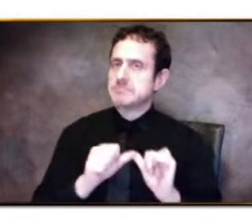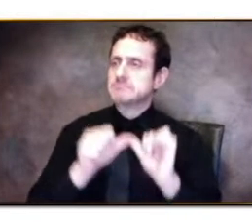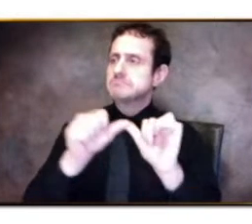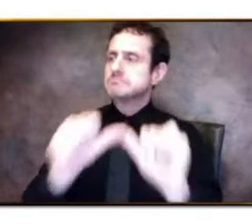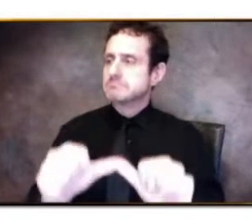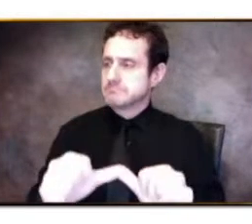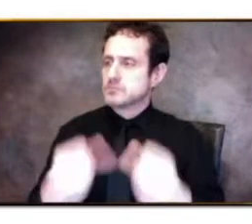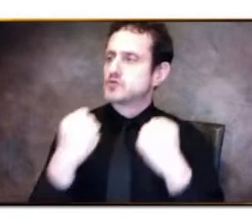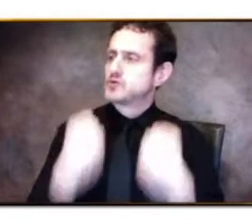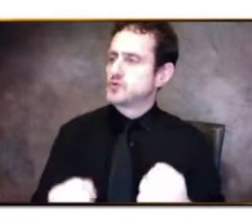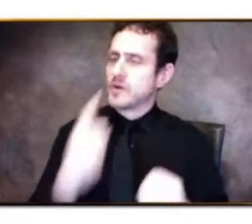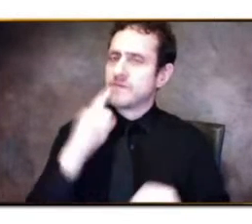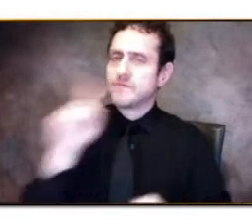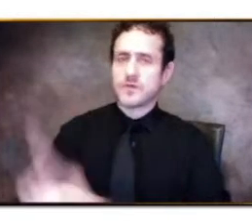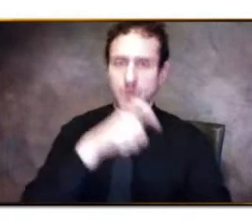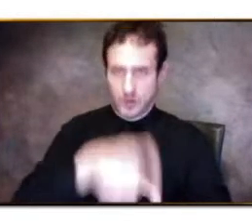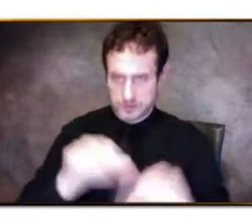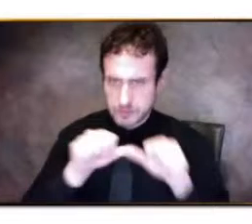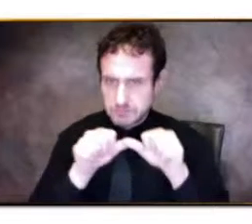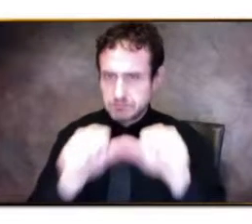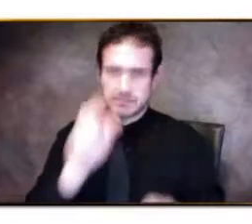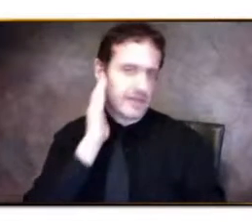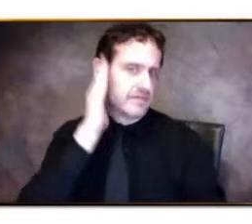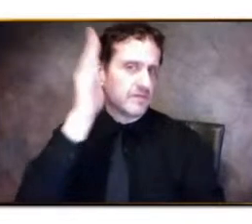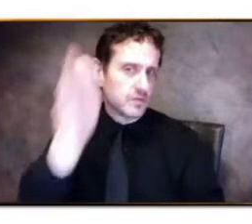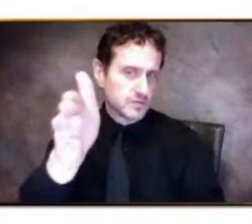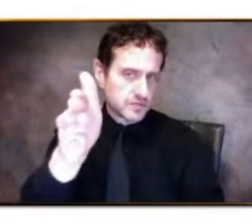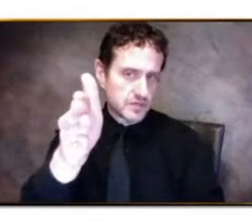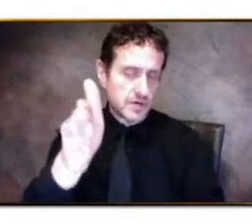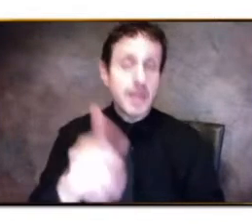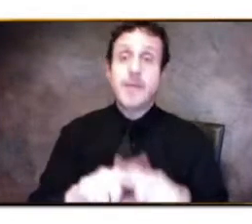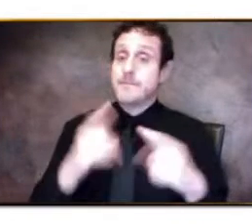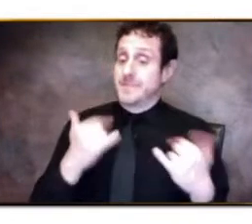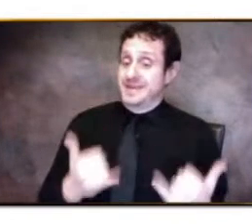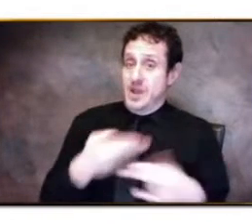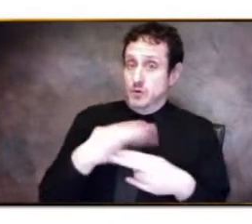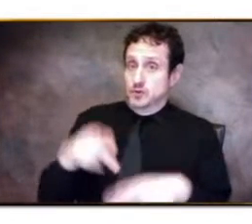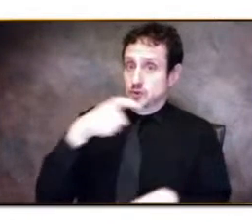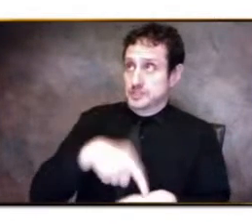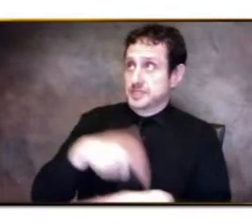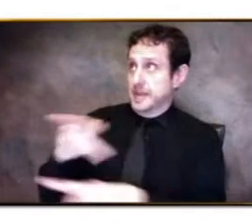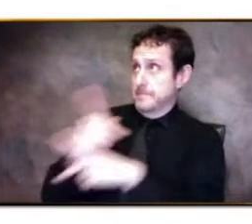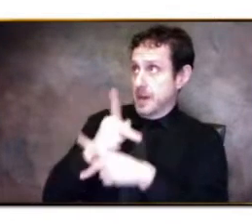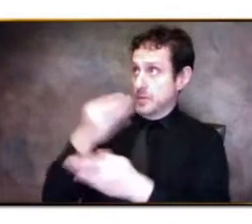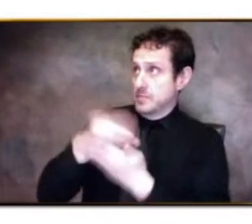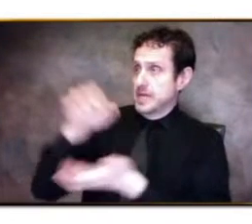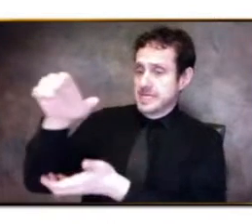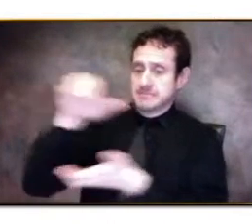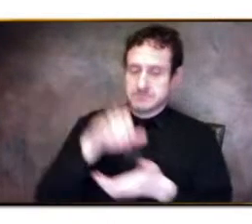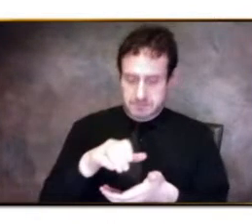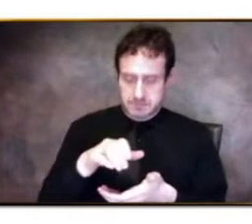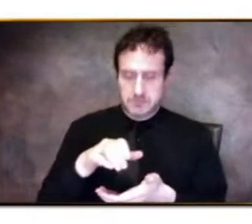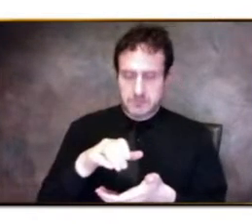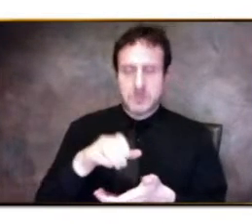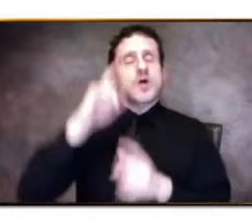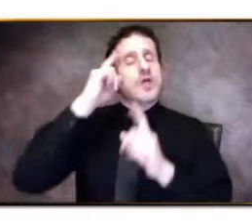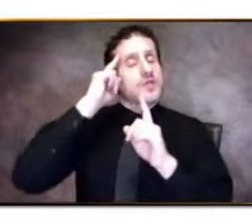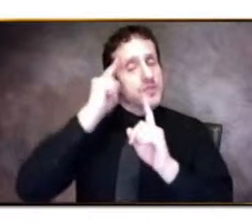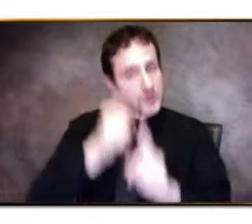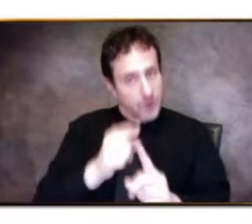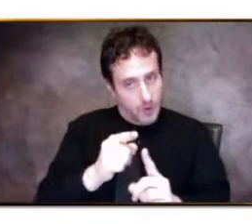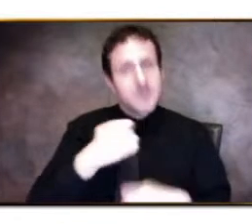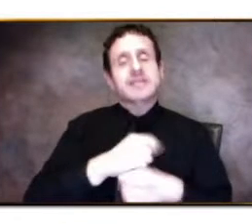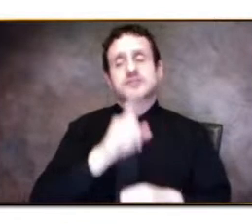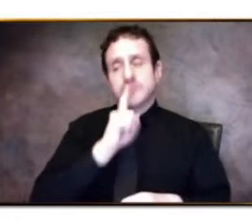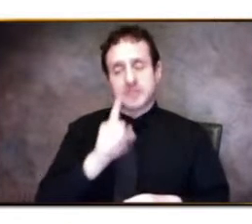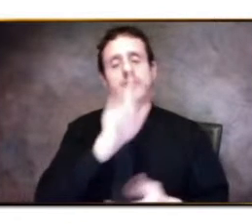situation. Our goal with this short-term borrowing is to continue managing our backlog responsibly and fight